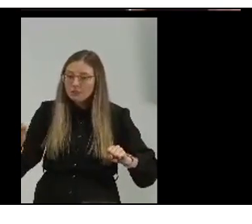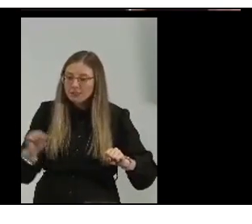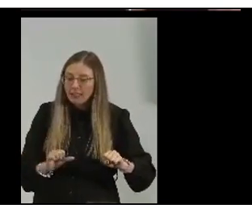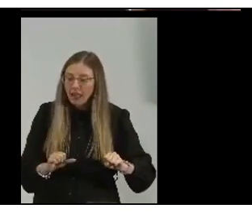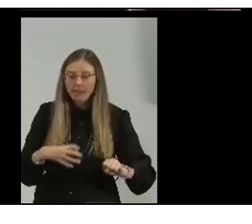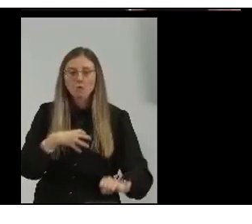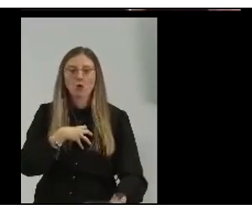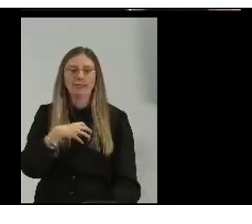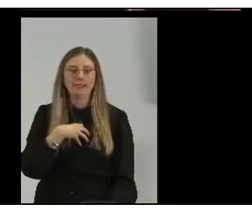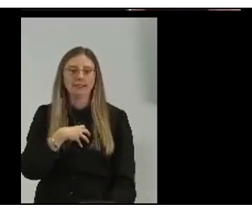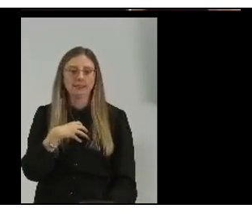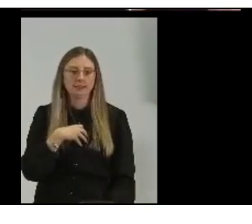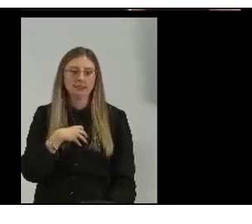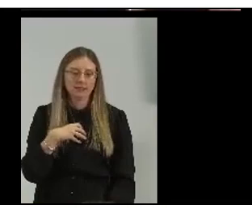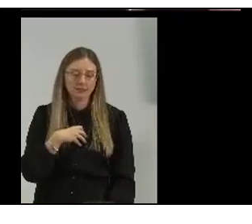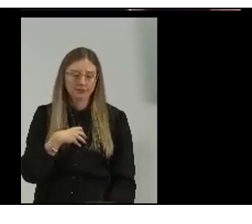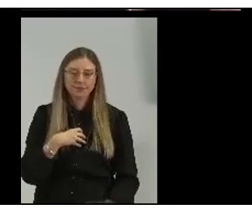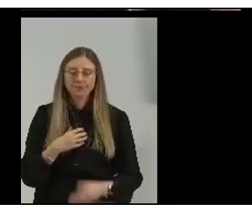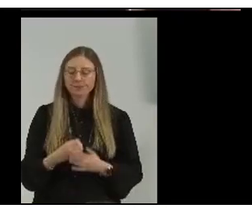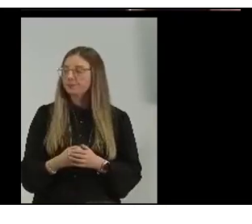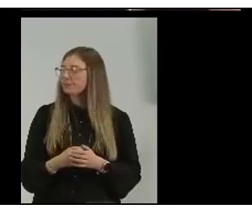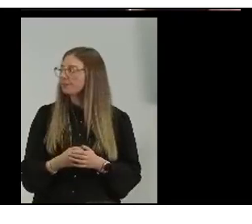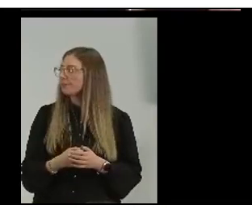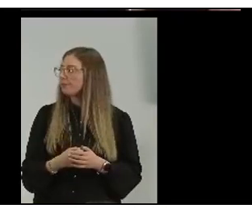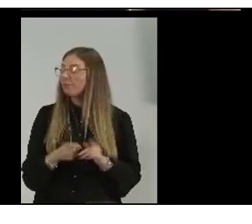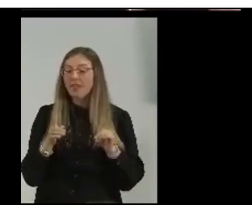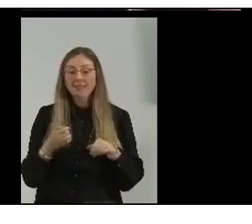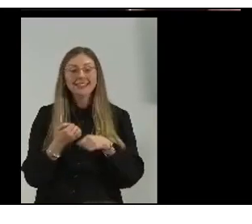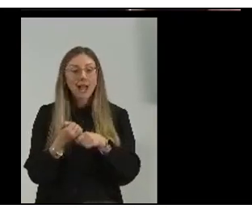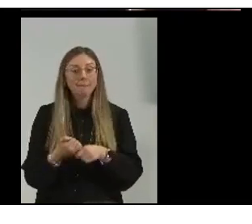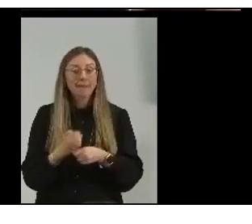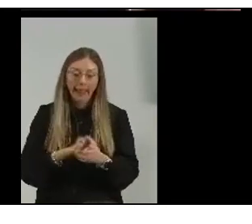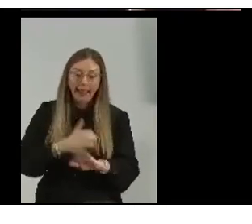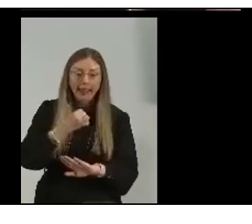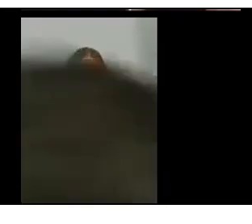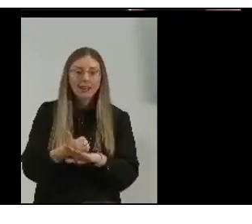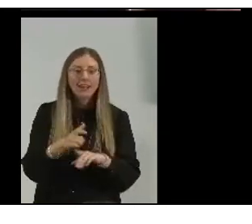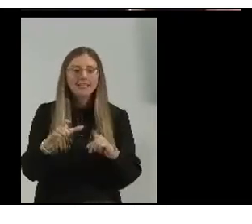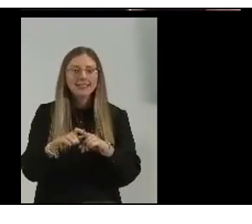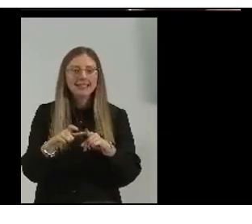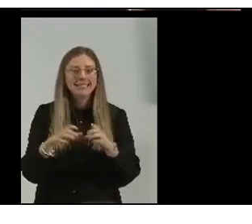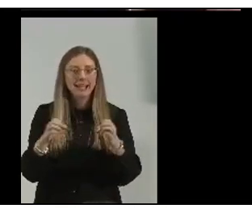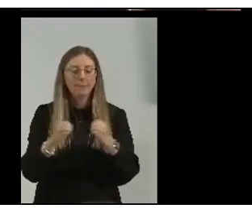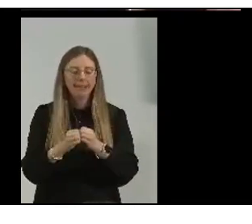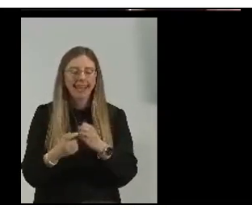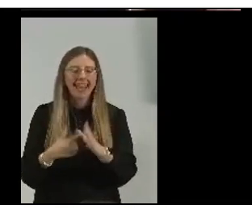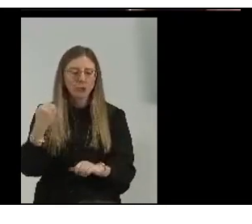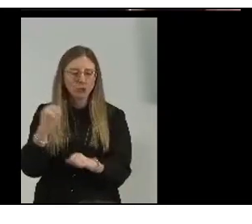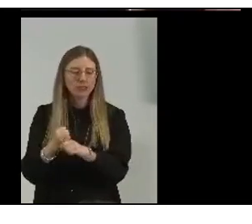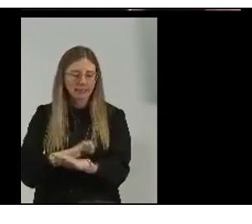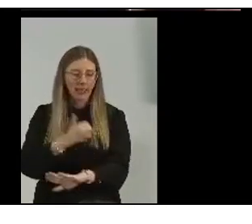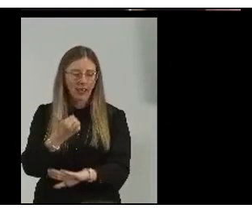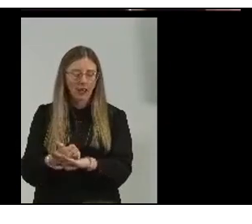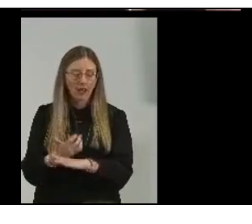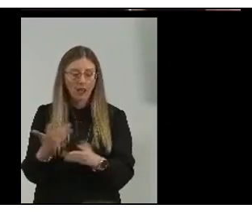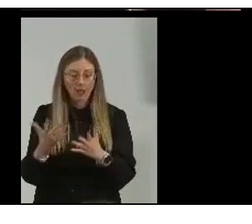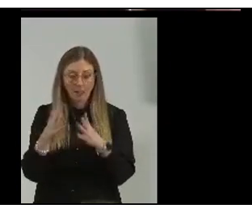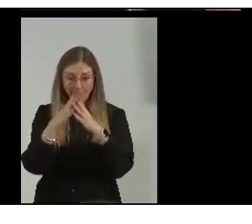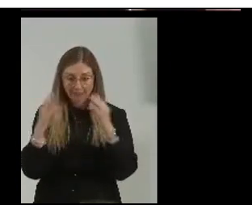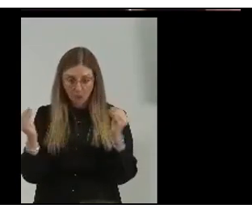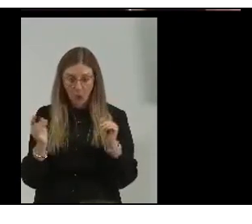very afraid about it. And where we are is this campaign was developed with DDB, the agency in